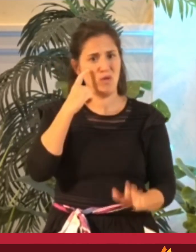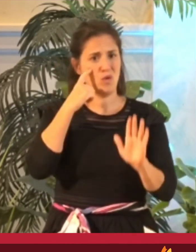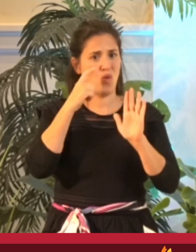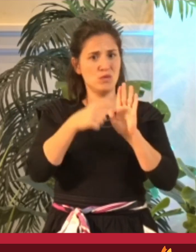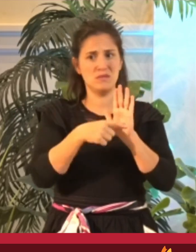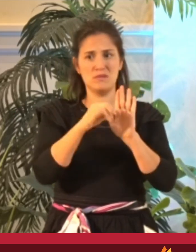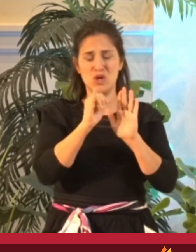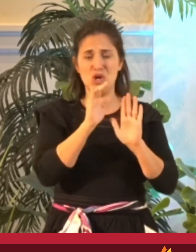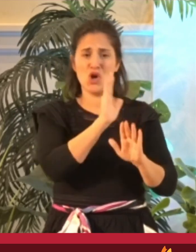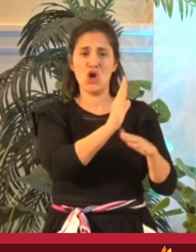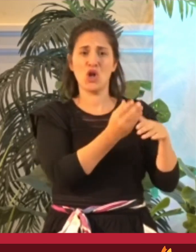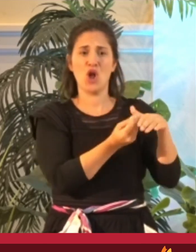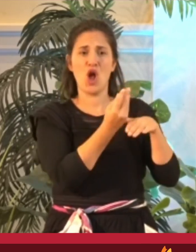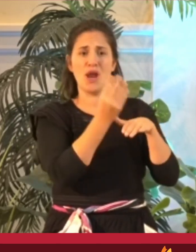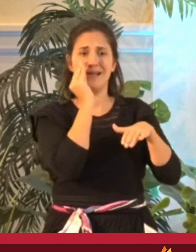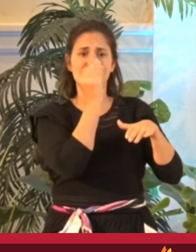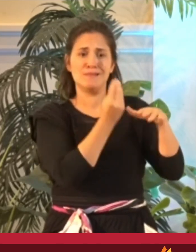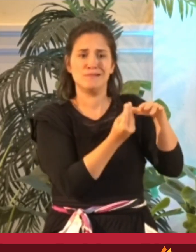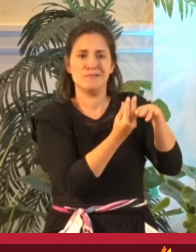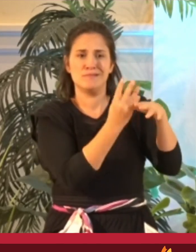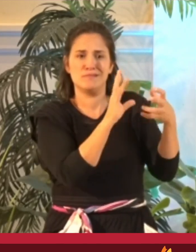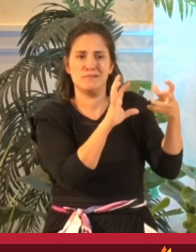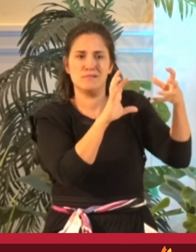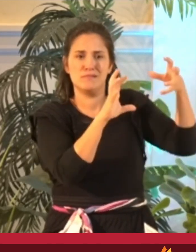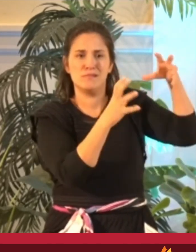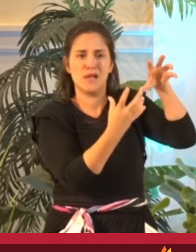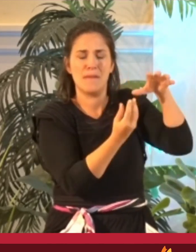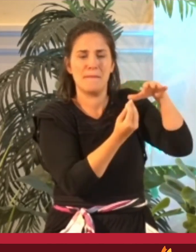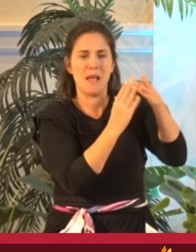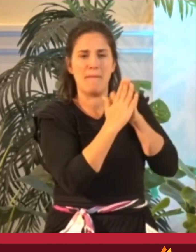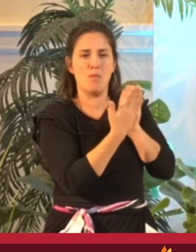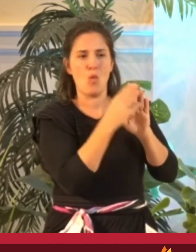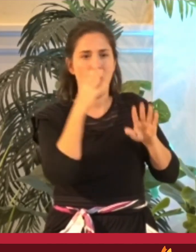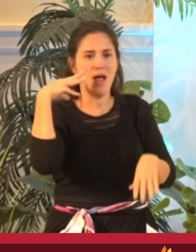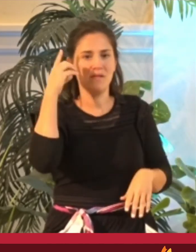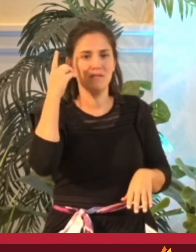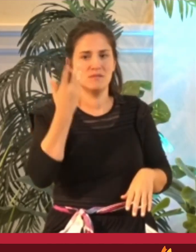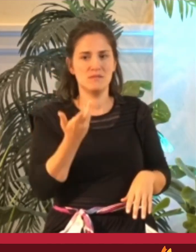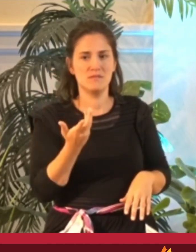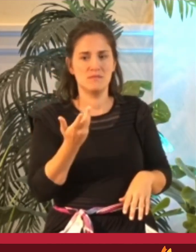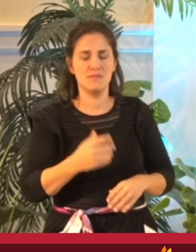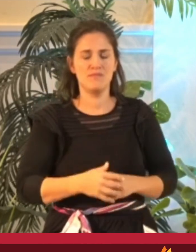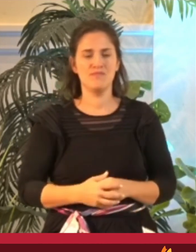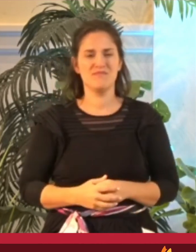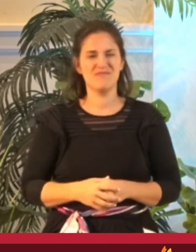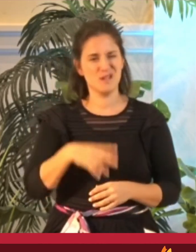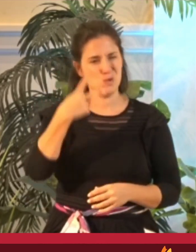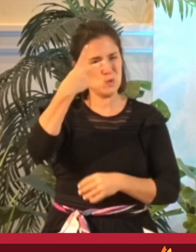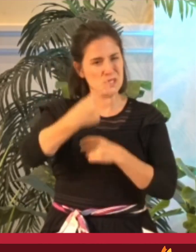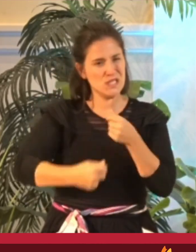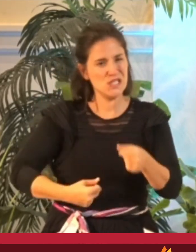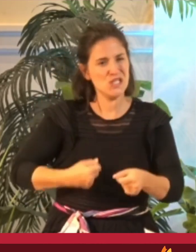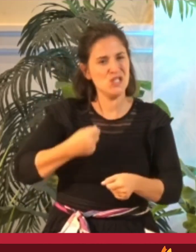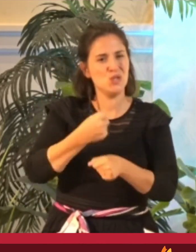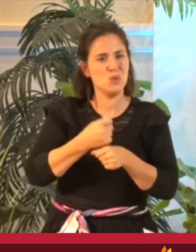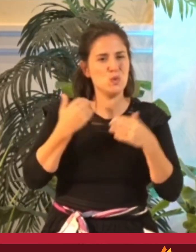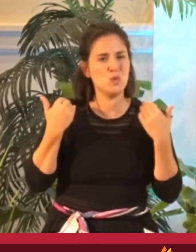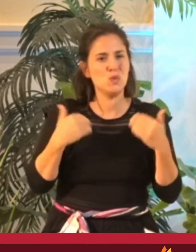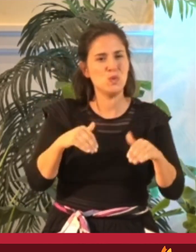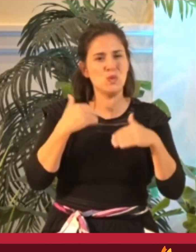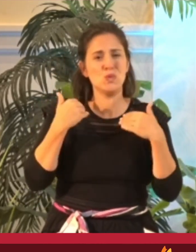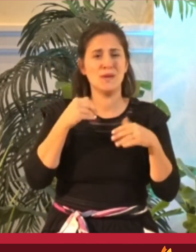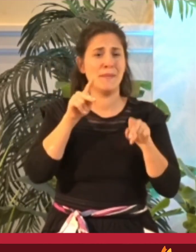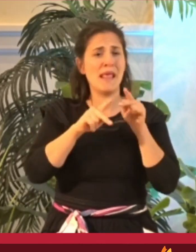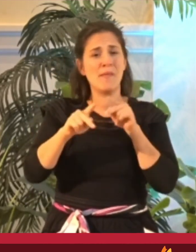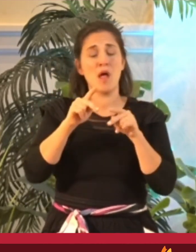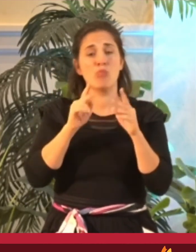years, she sat in that home, forgotten by those around her, until a fallen tree